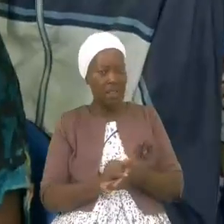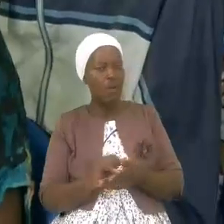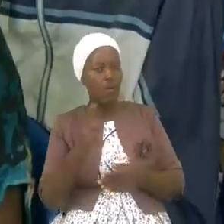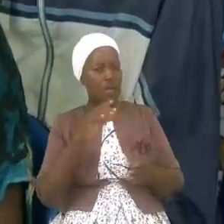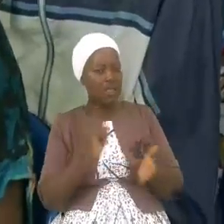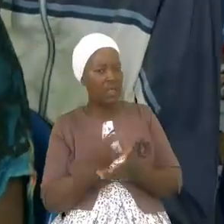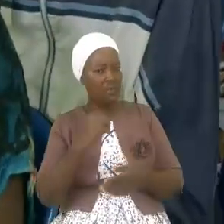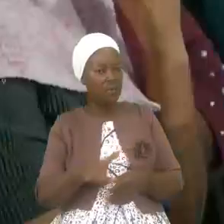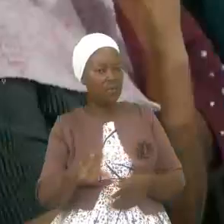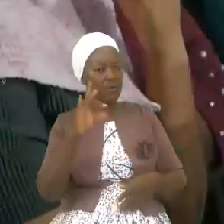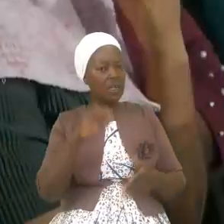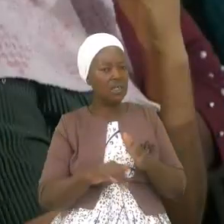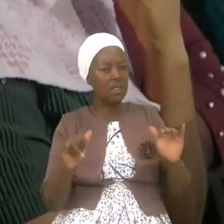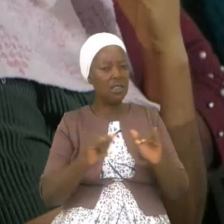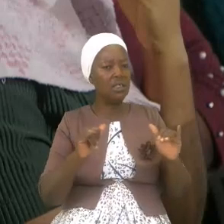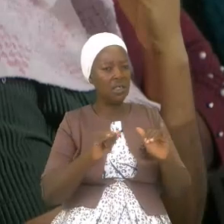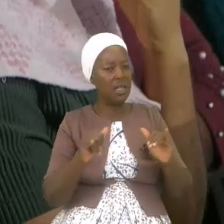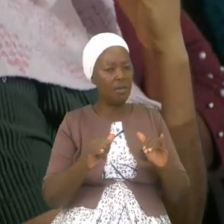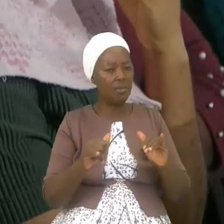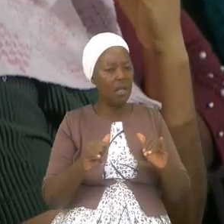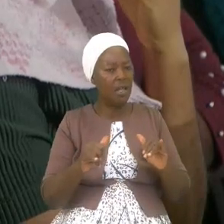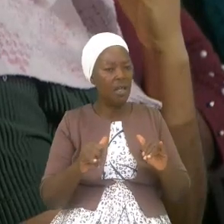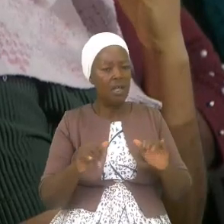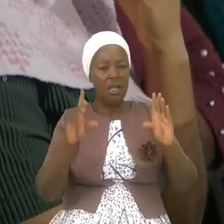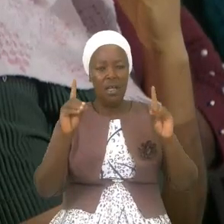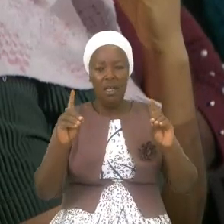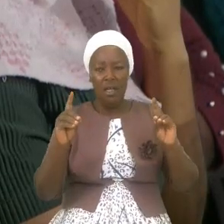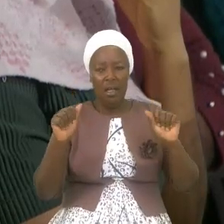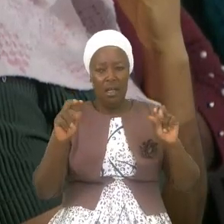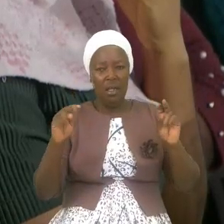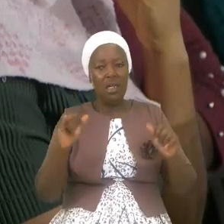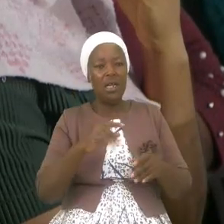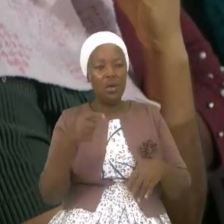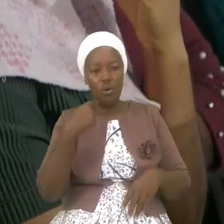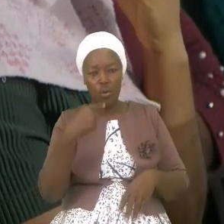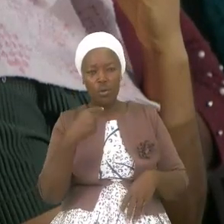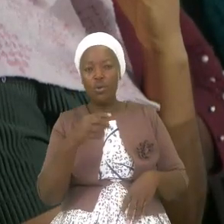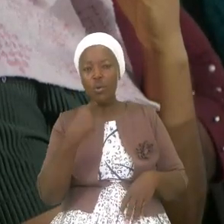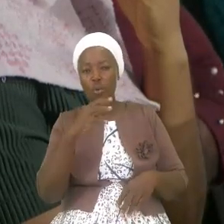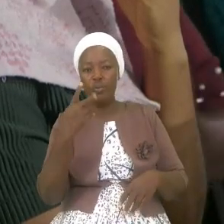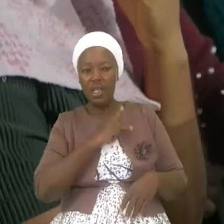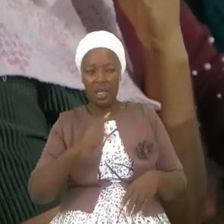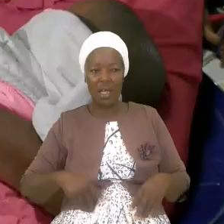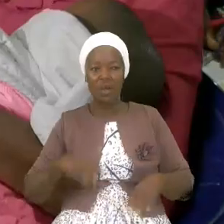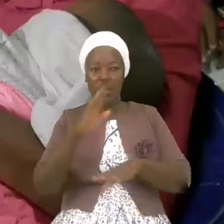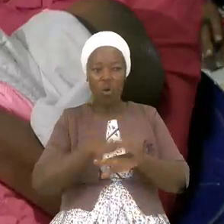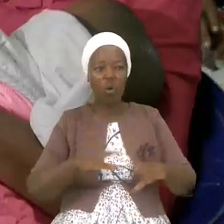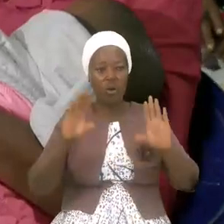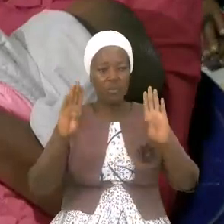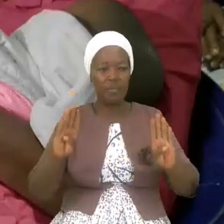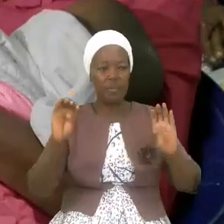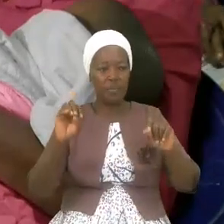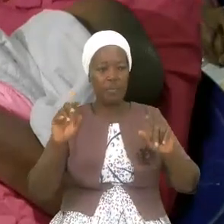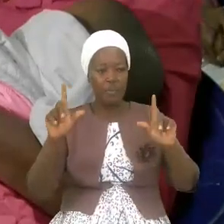whom the king named Belteshazzar. Now let Daniel be called,